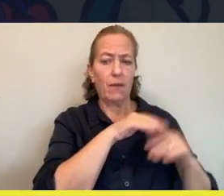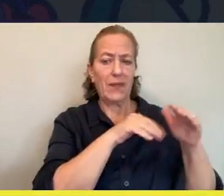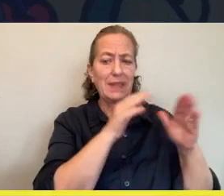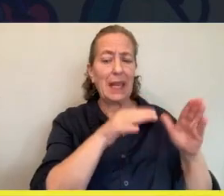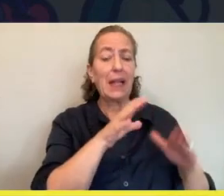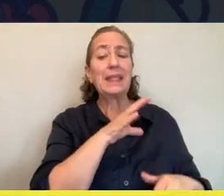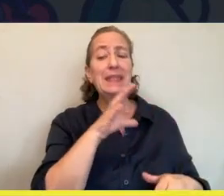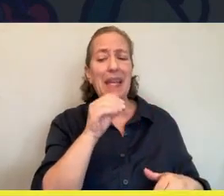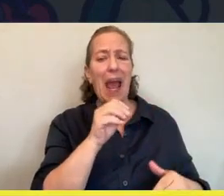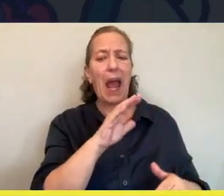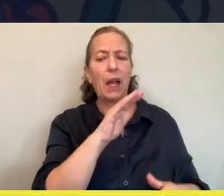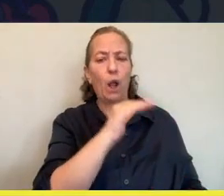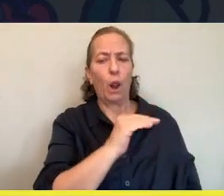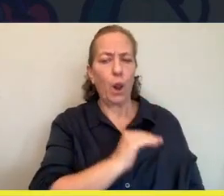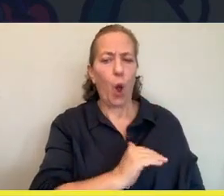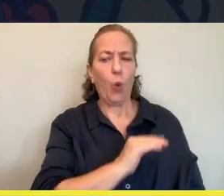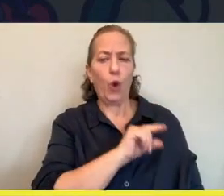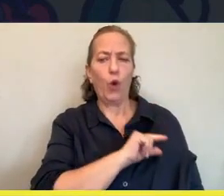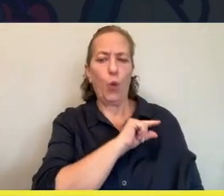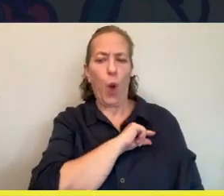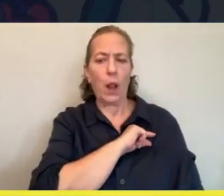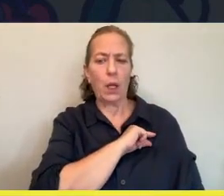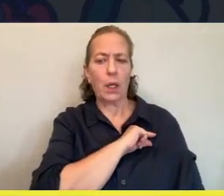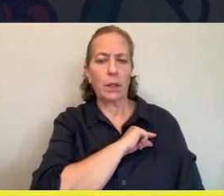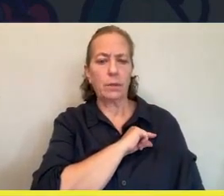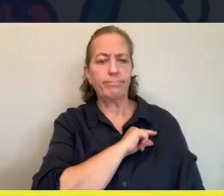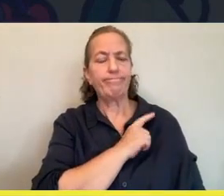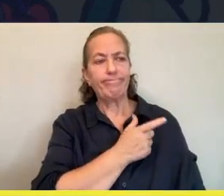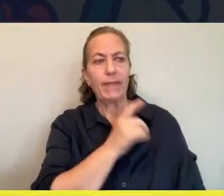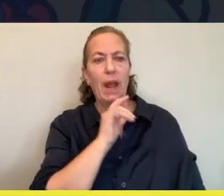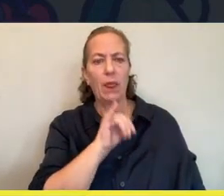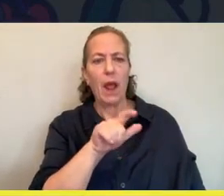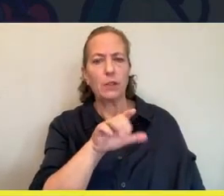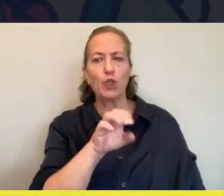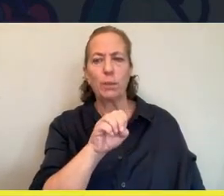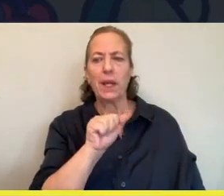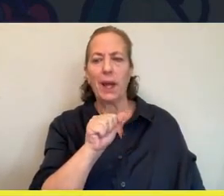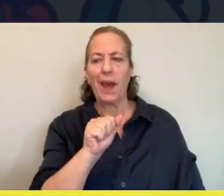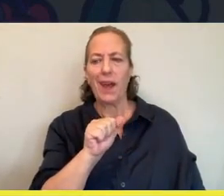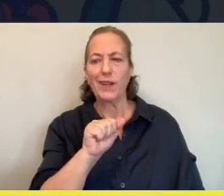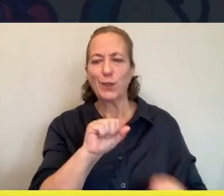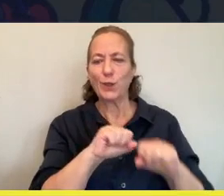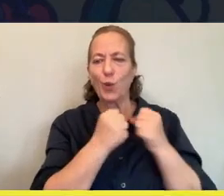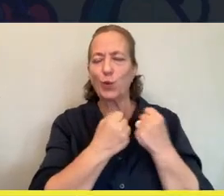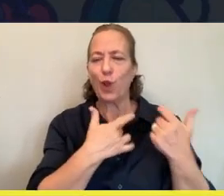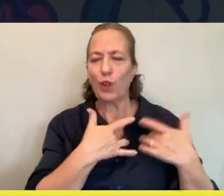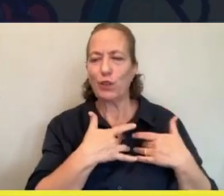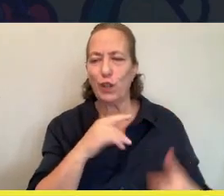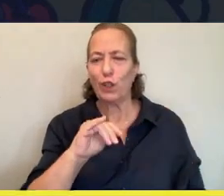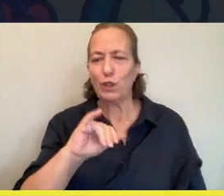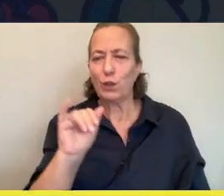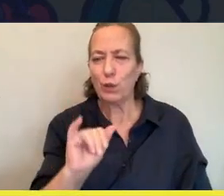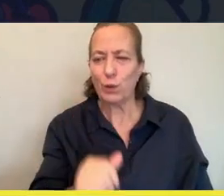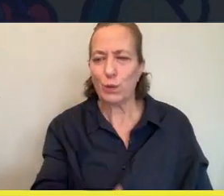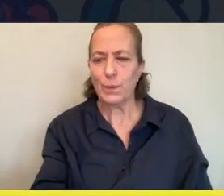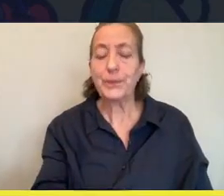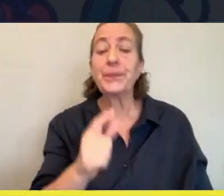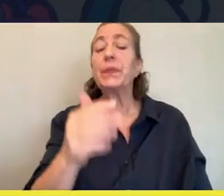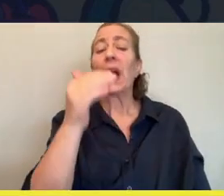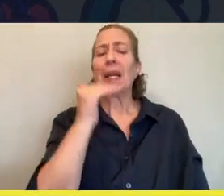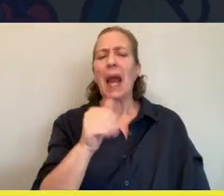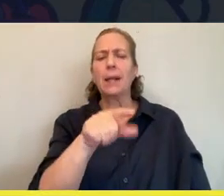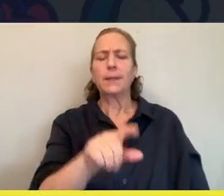of facilities. Should also be a source of concern. Next slide. Next, I just want to very